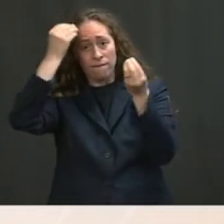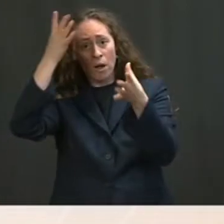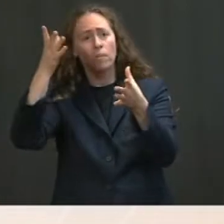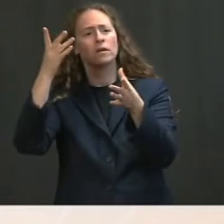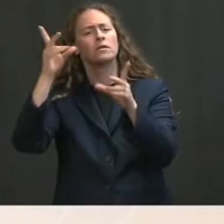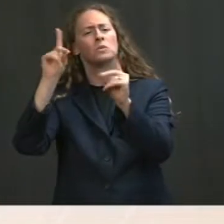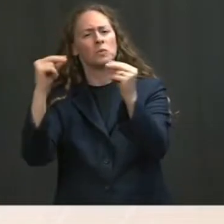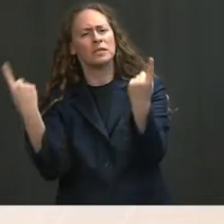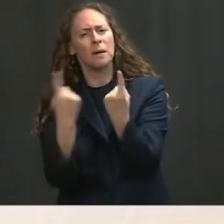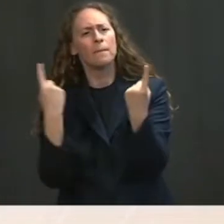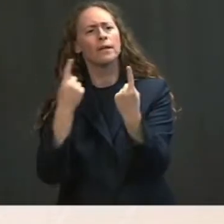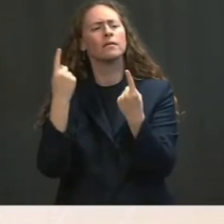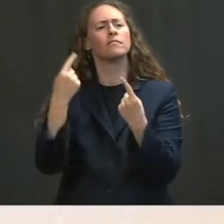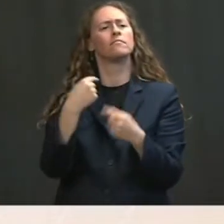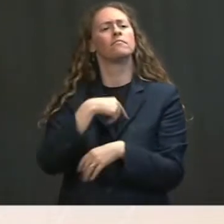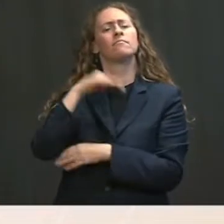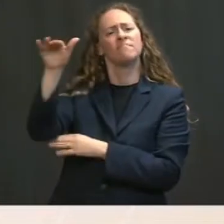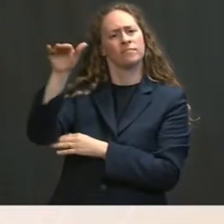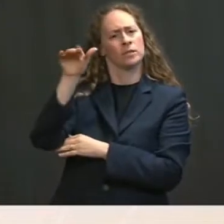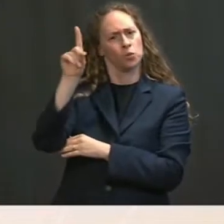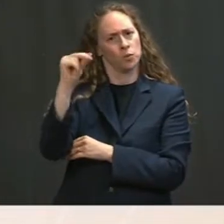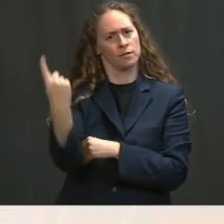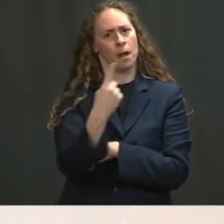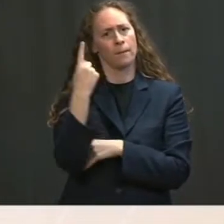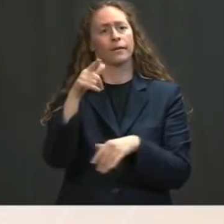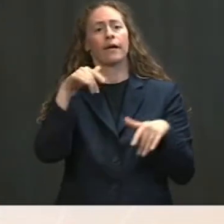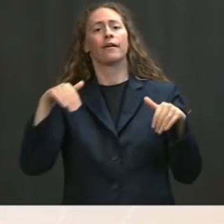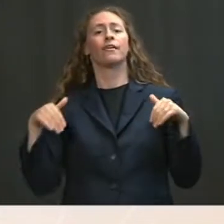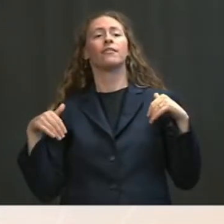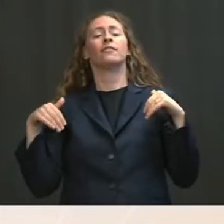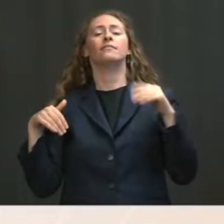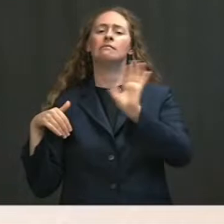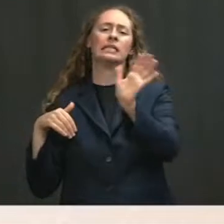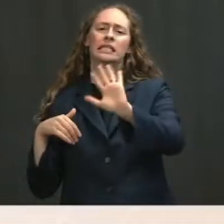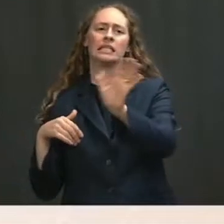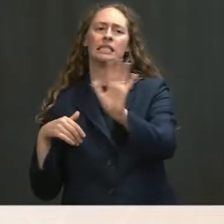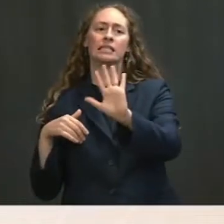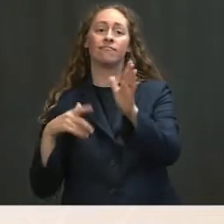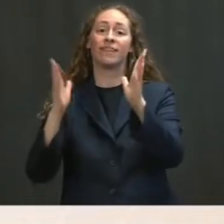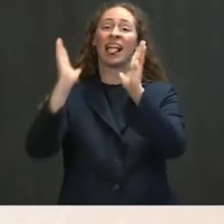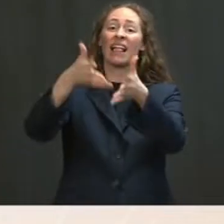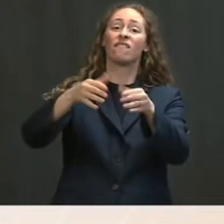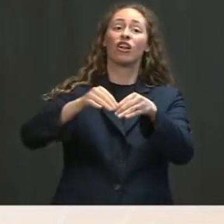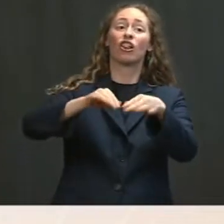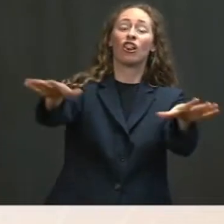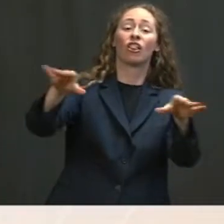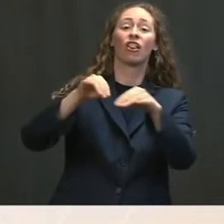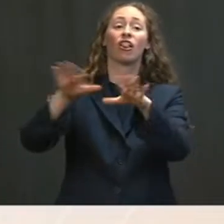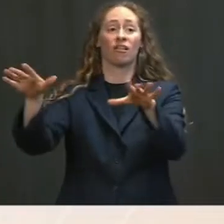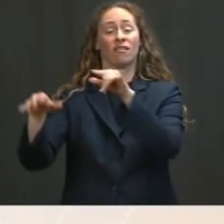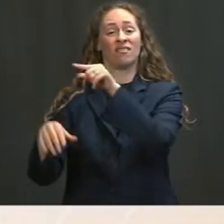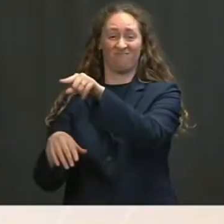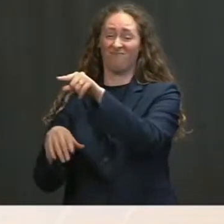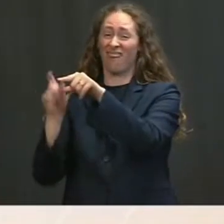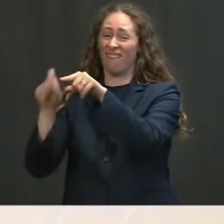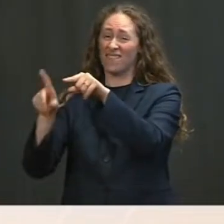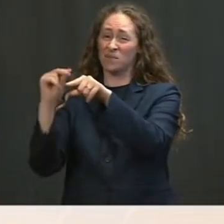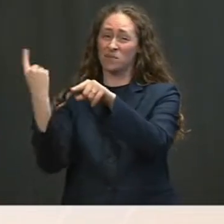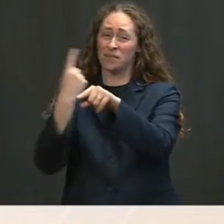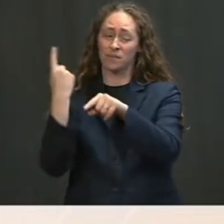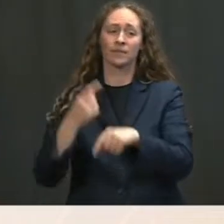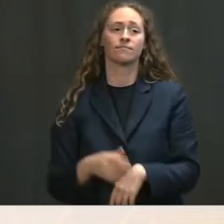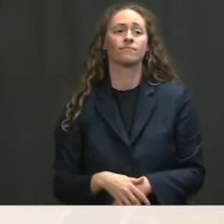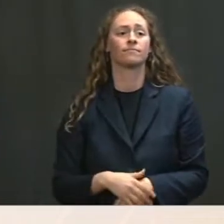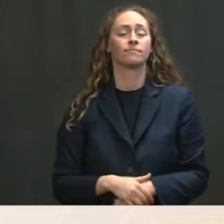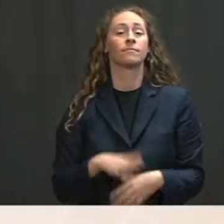them to consistently take action against misinformation superspreaders on their platforms. Fifth, we're also asking